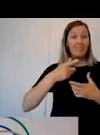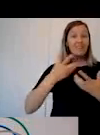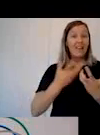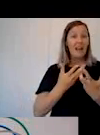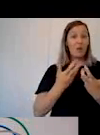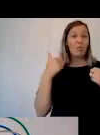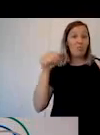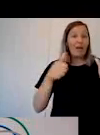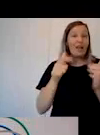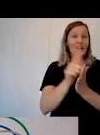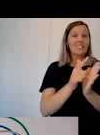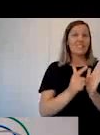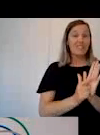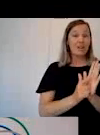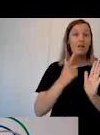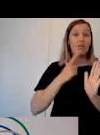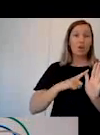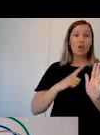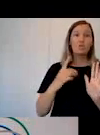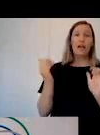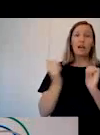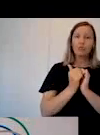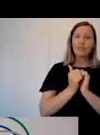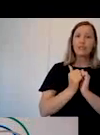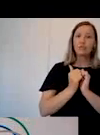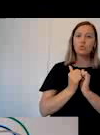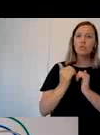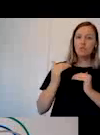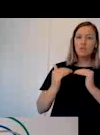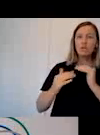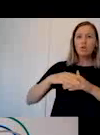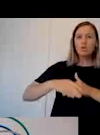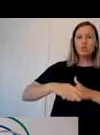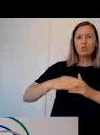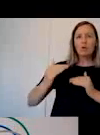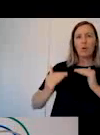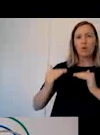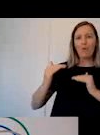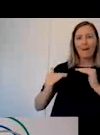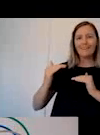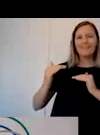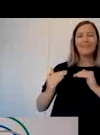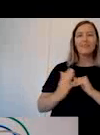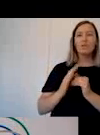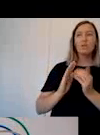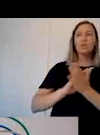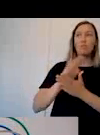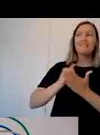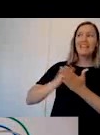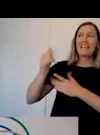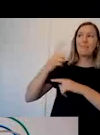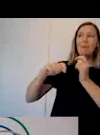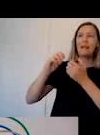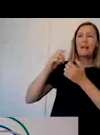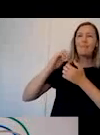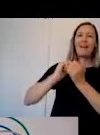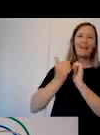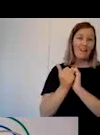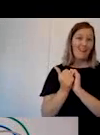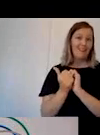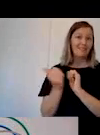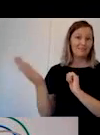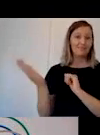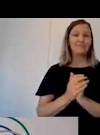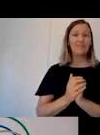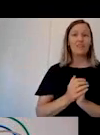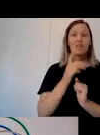legislation, because we agreed to compromise reasonably so that the enemy became our ally. So maybe